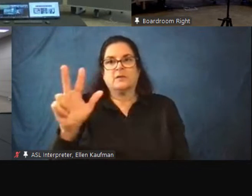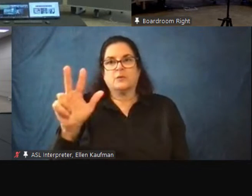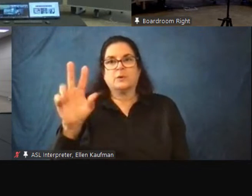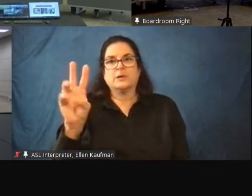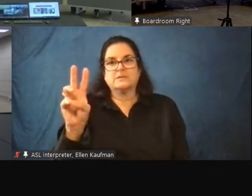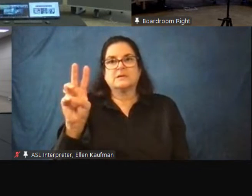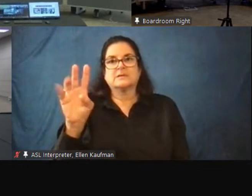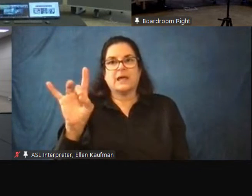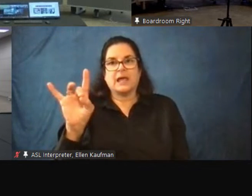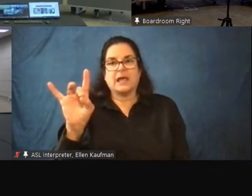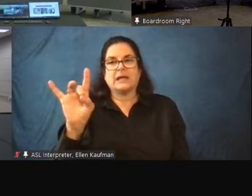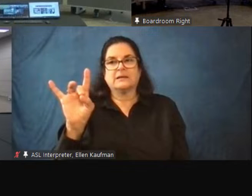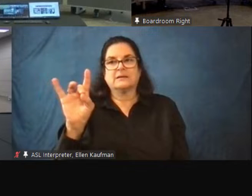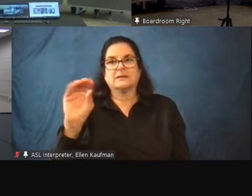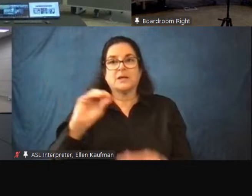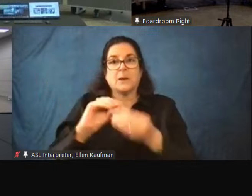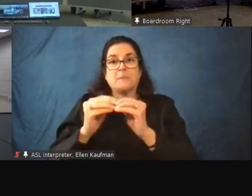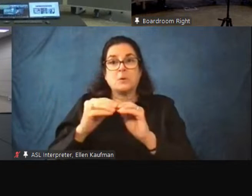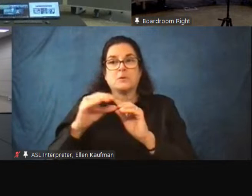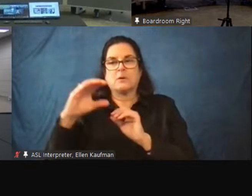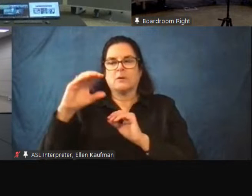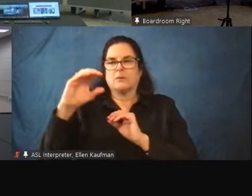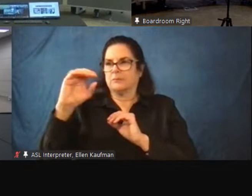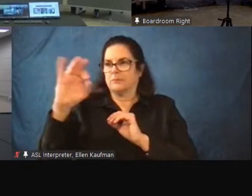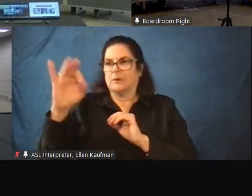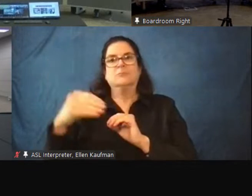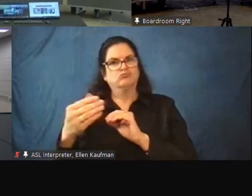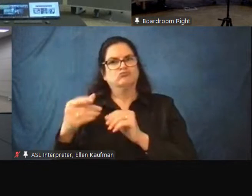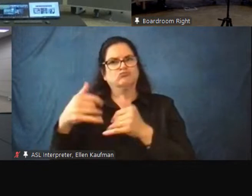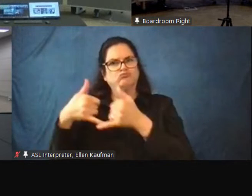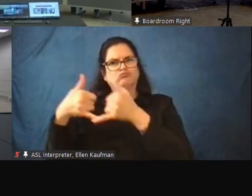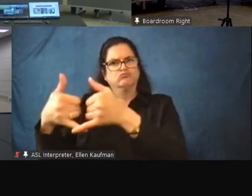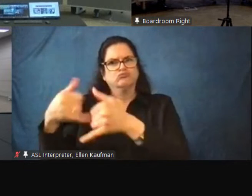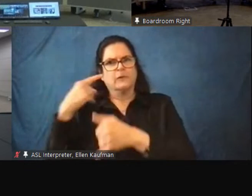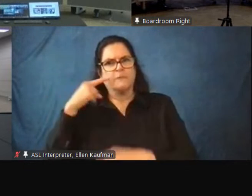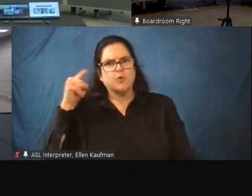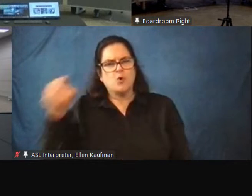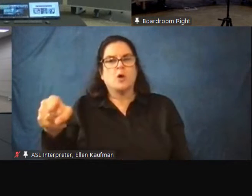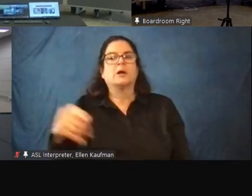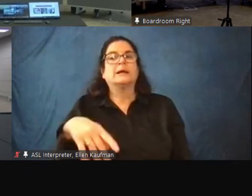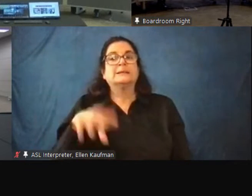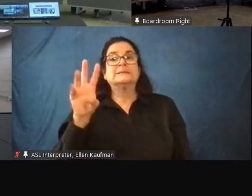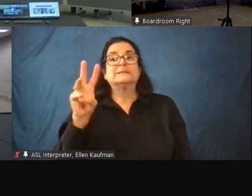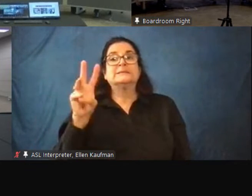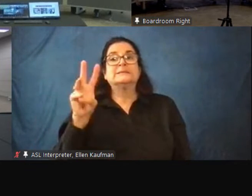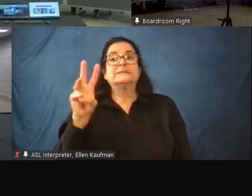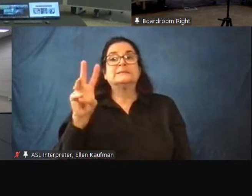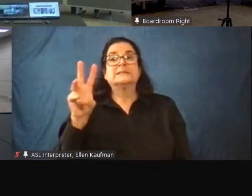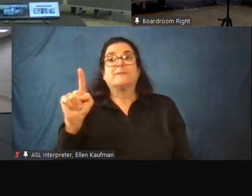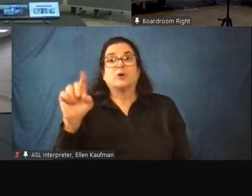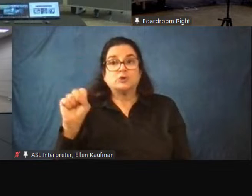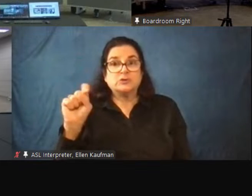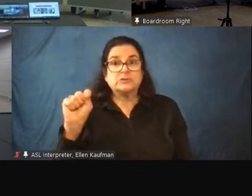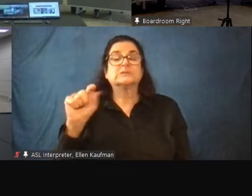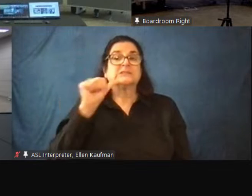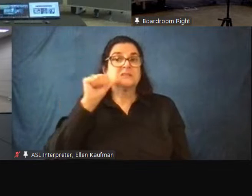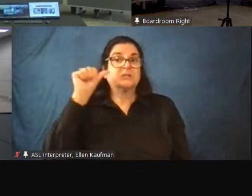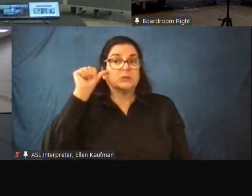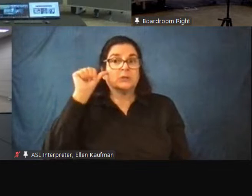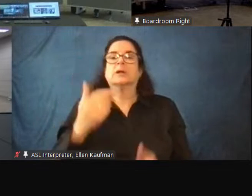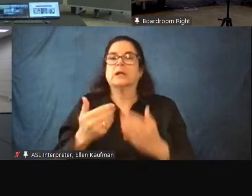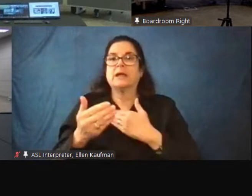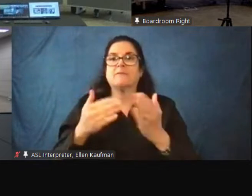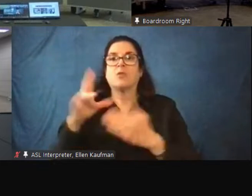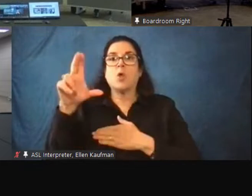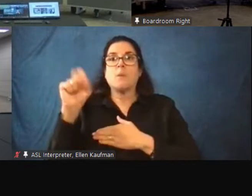63890, accommodations for her on 95th and 61st yesterday. Even though her bus said not